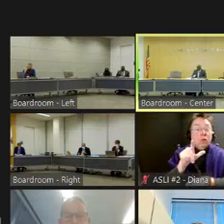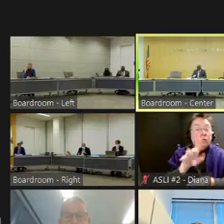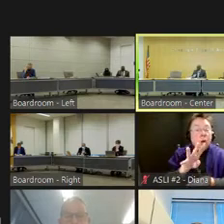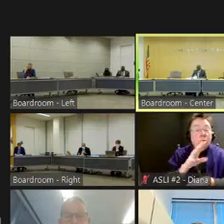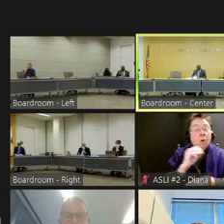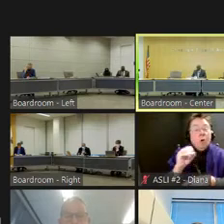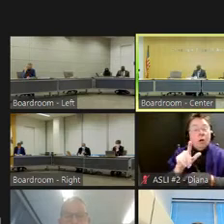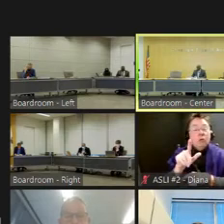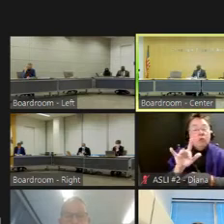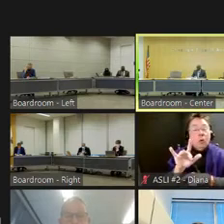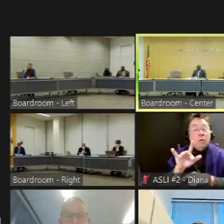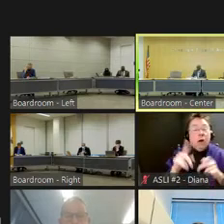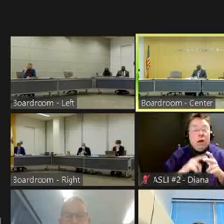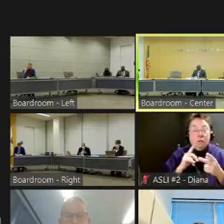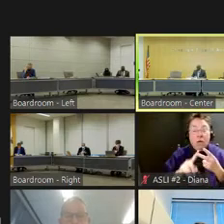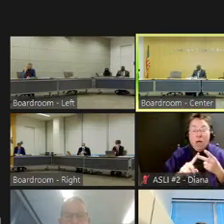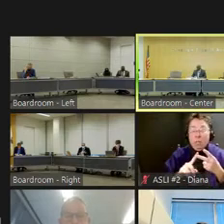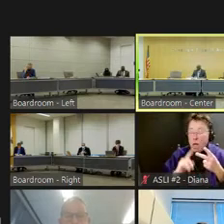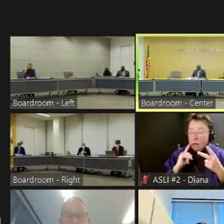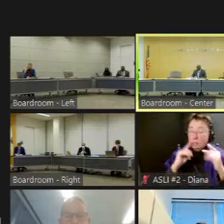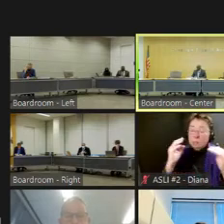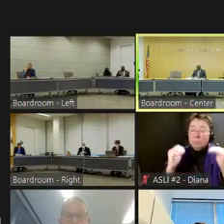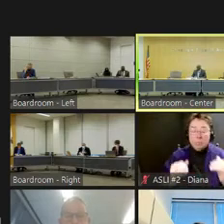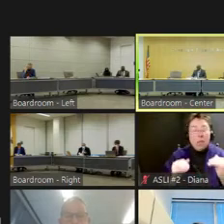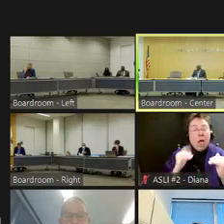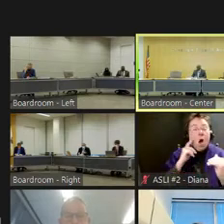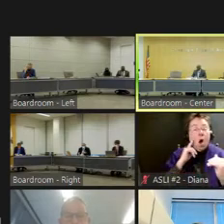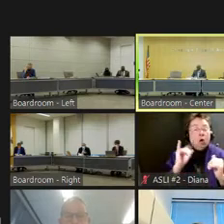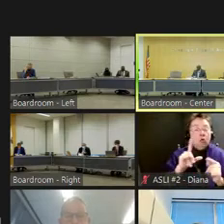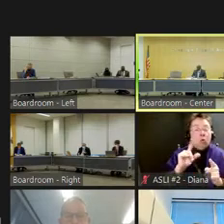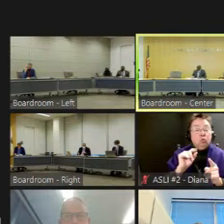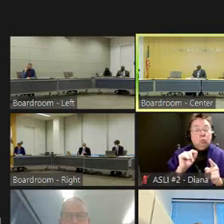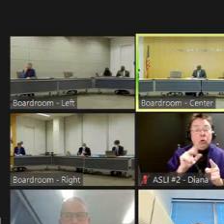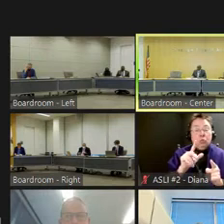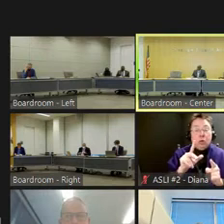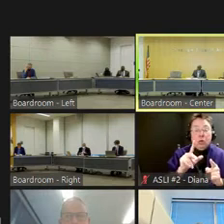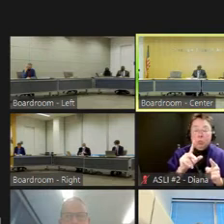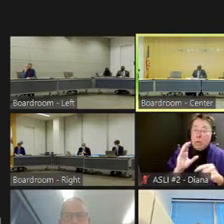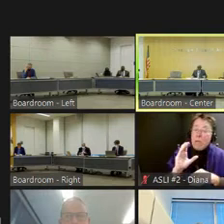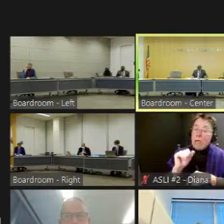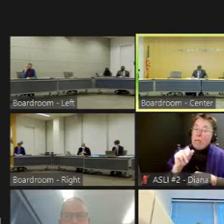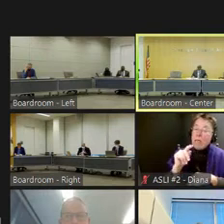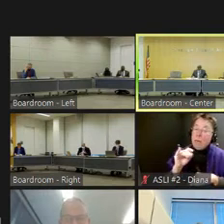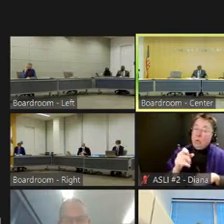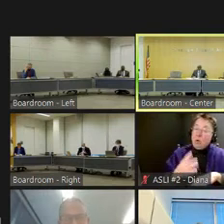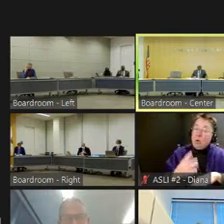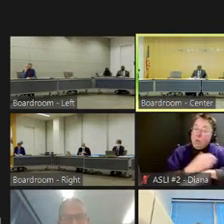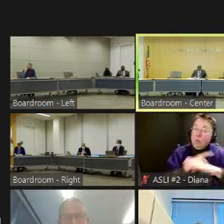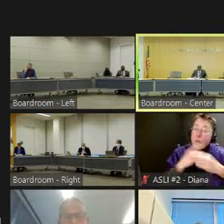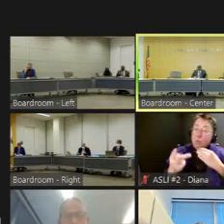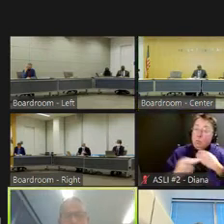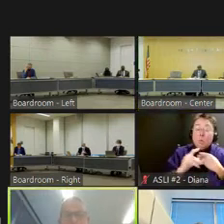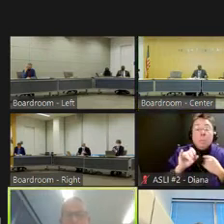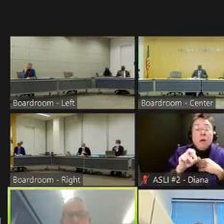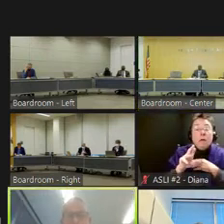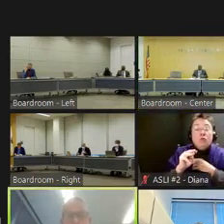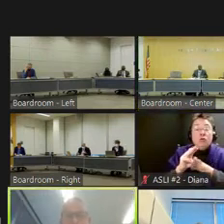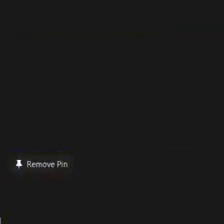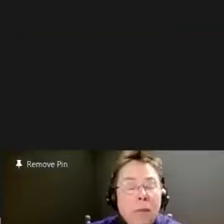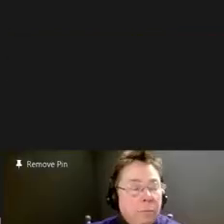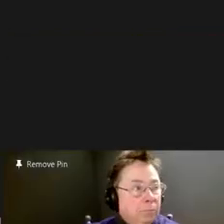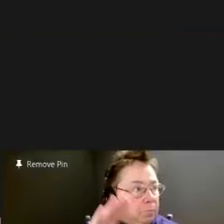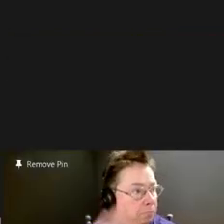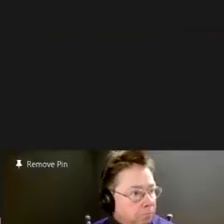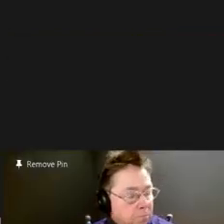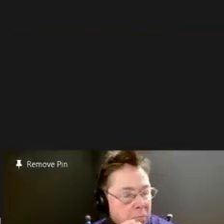2024-25, and an ordinance approving the fiscal year 2023 capital improvement program. Jeremy. Thank you. Again, I'm